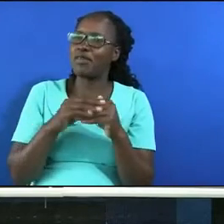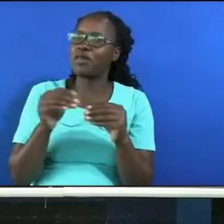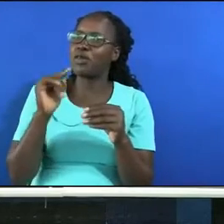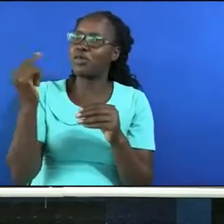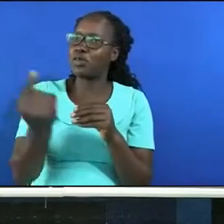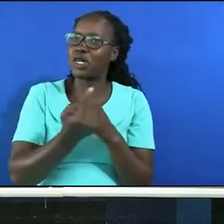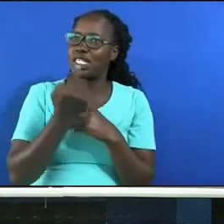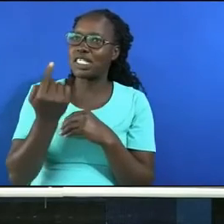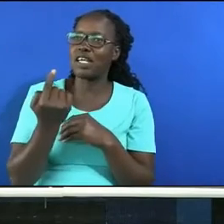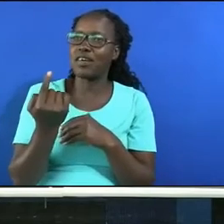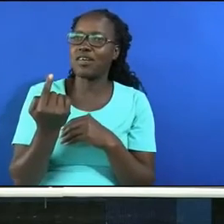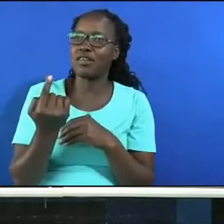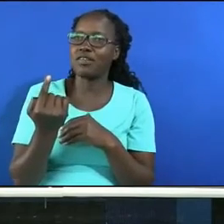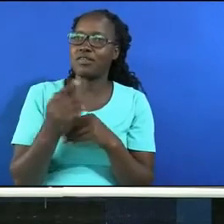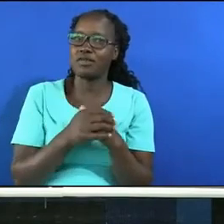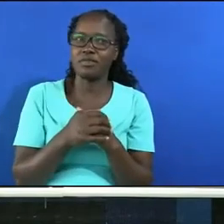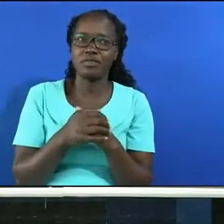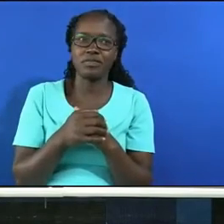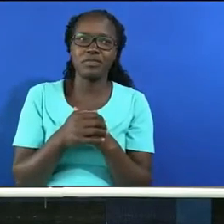with your...